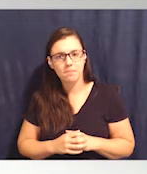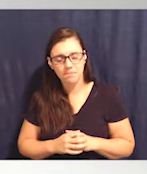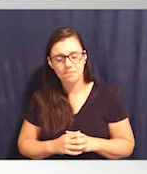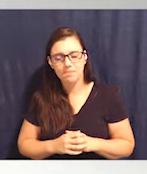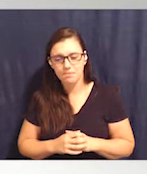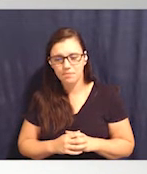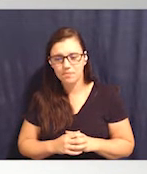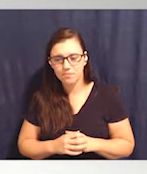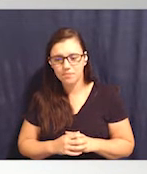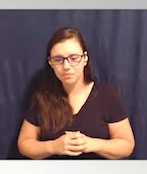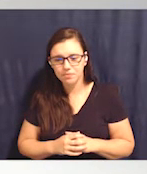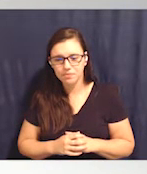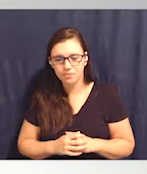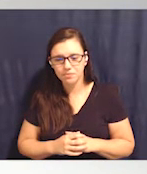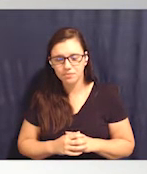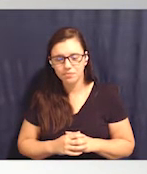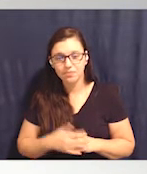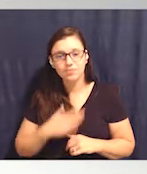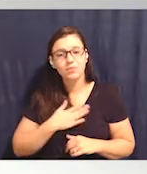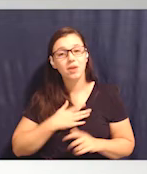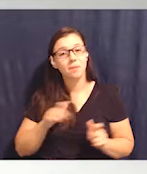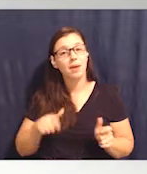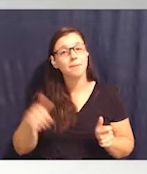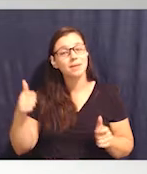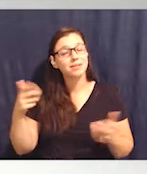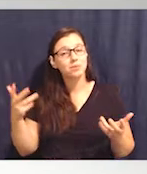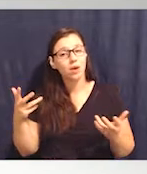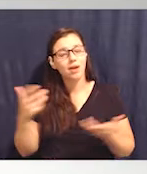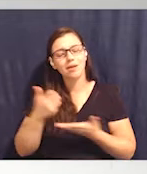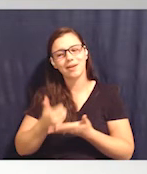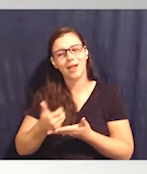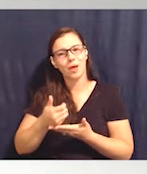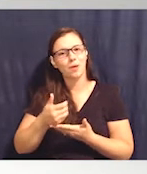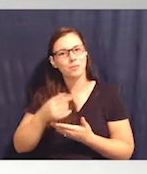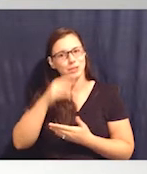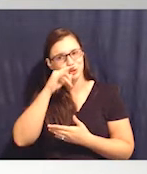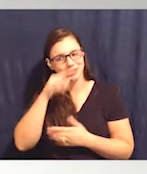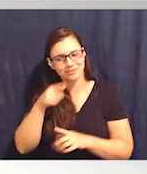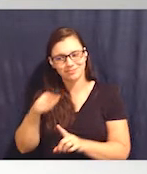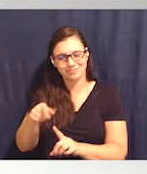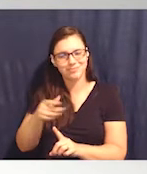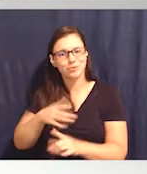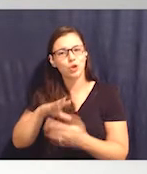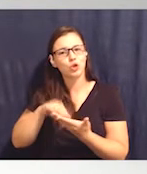My biggest one is it will help your child learn perseverance. If your